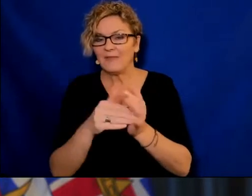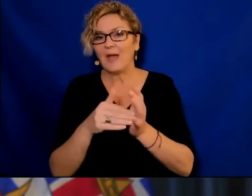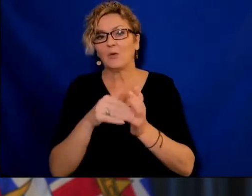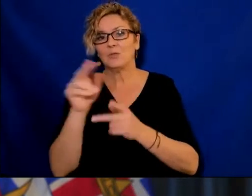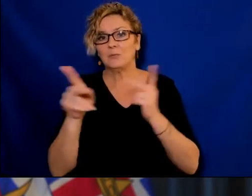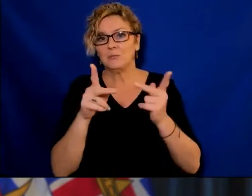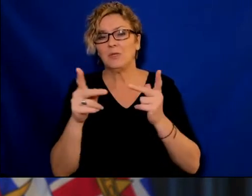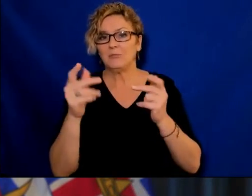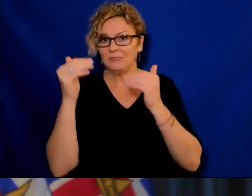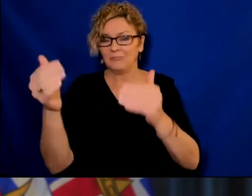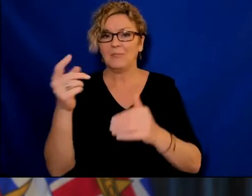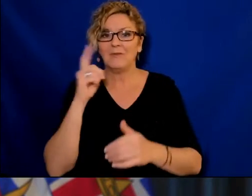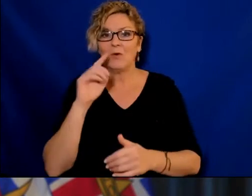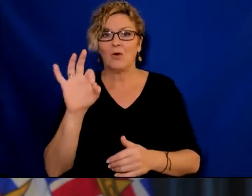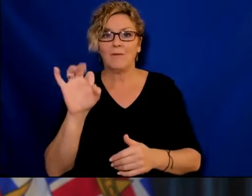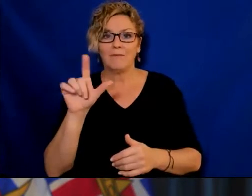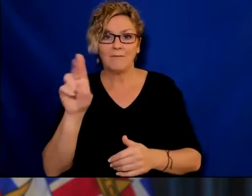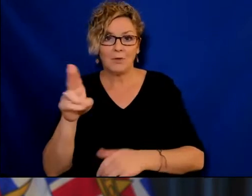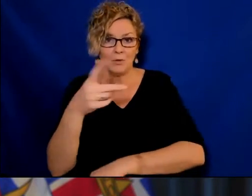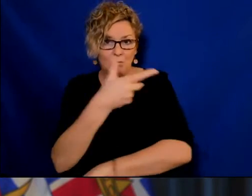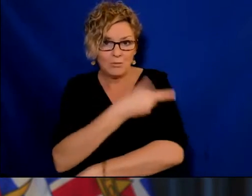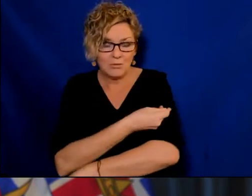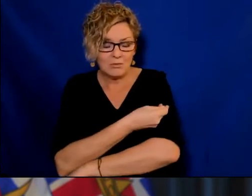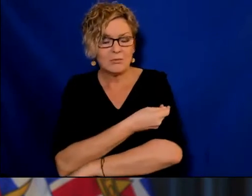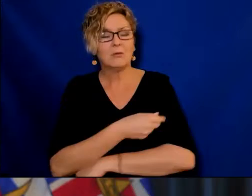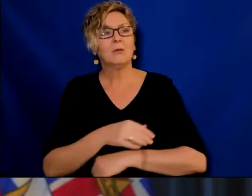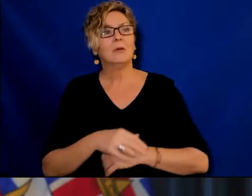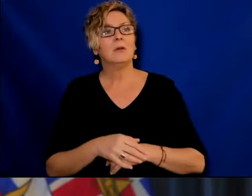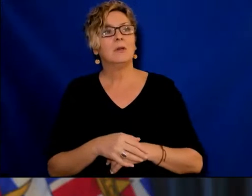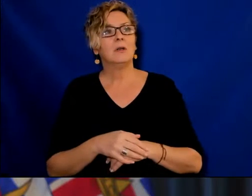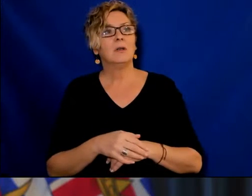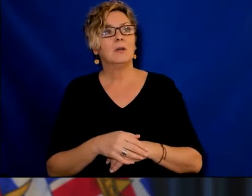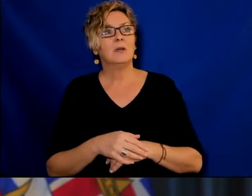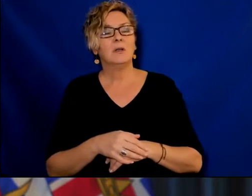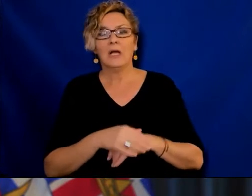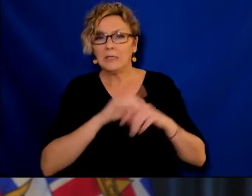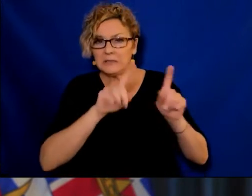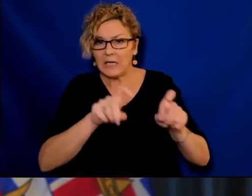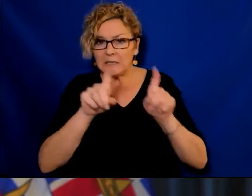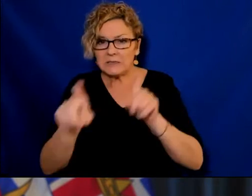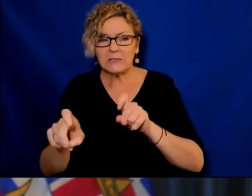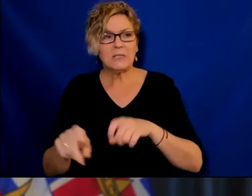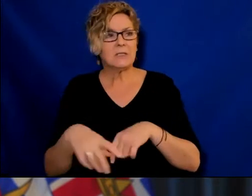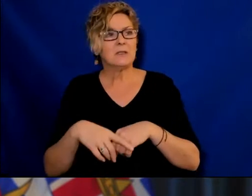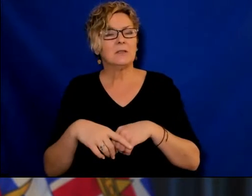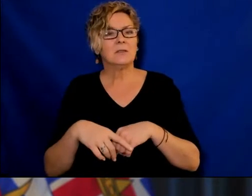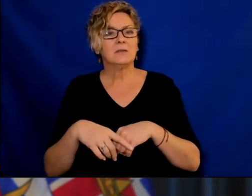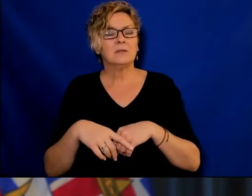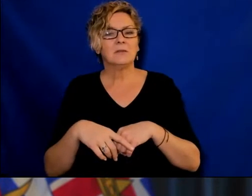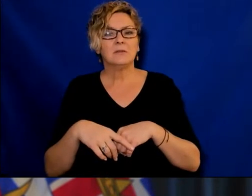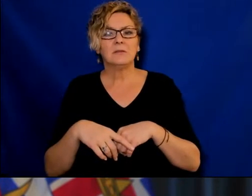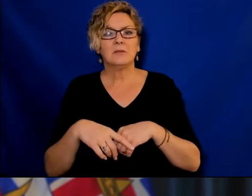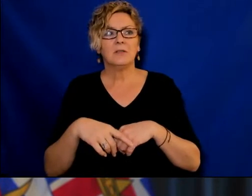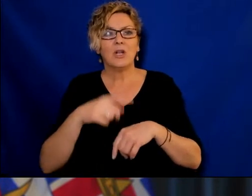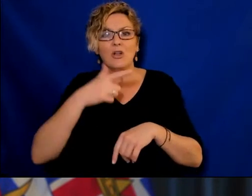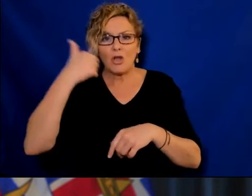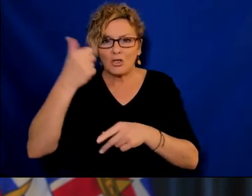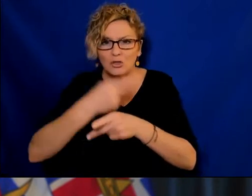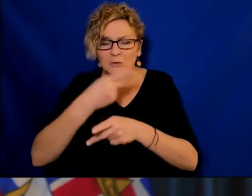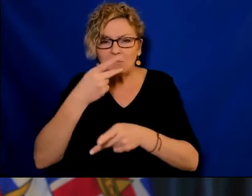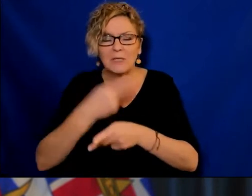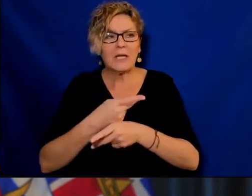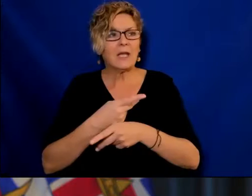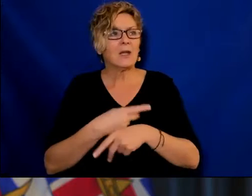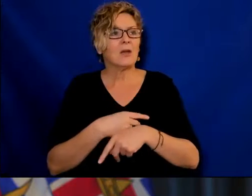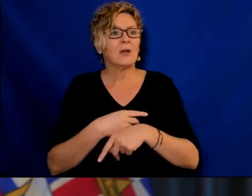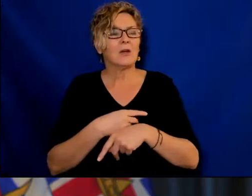of the people I talked to about under public health surveillance, all the testing that's being done, all of the long-term care and assisted living